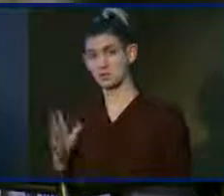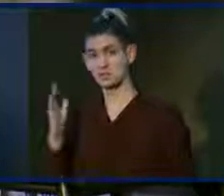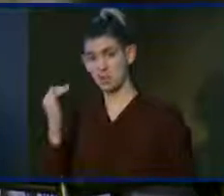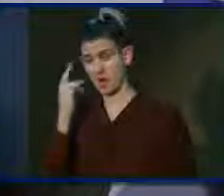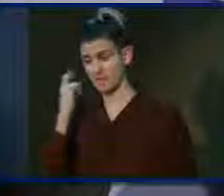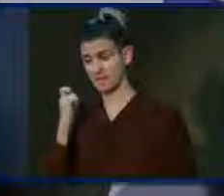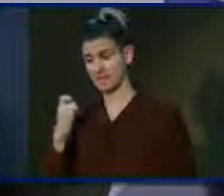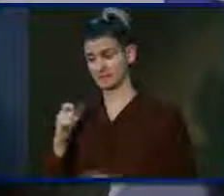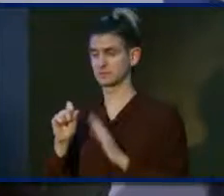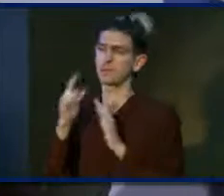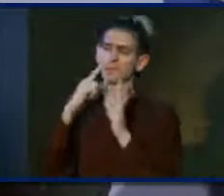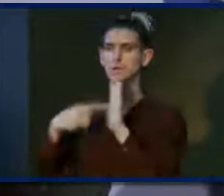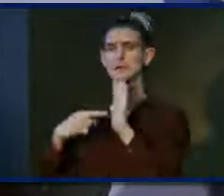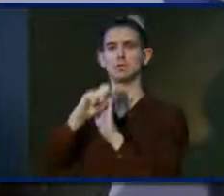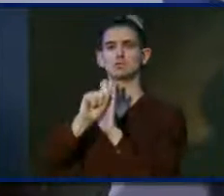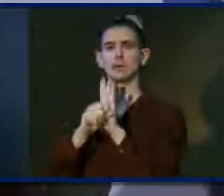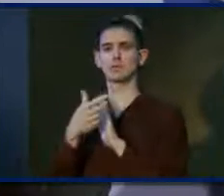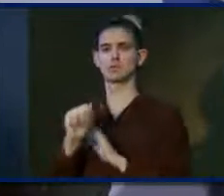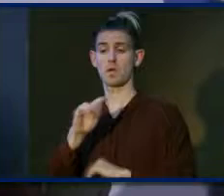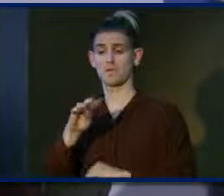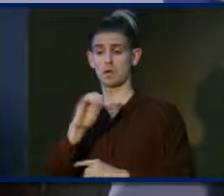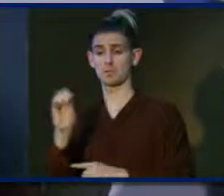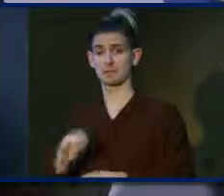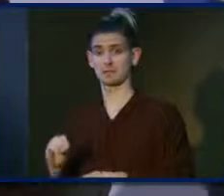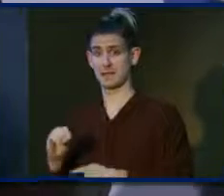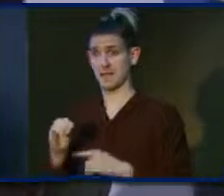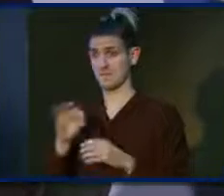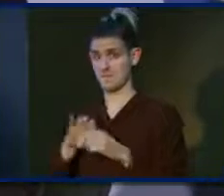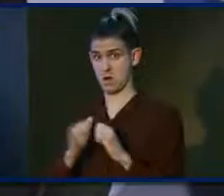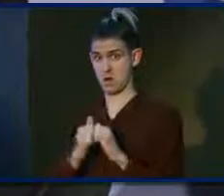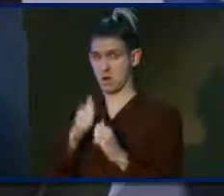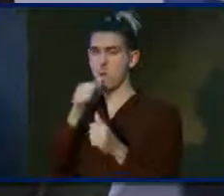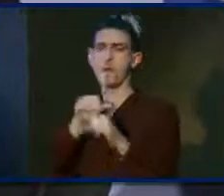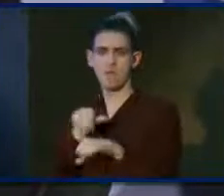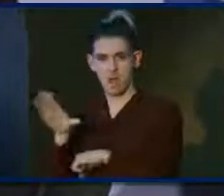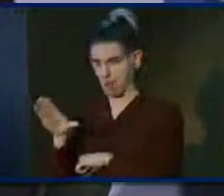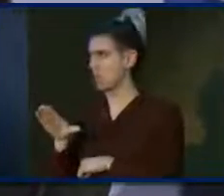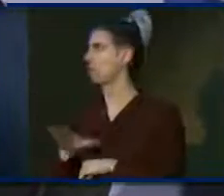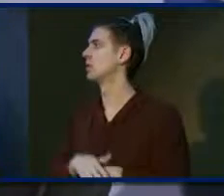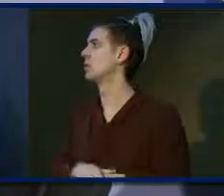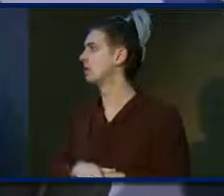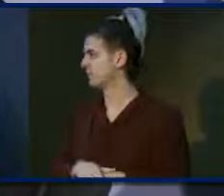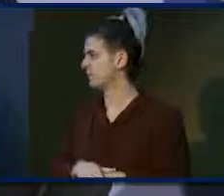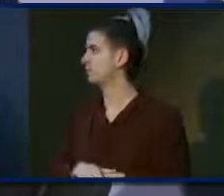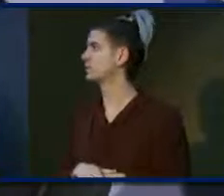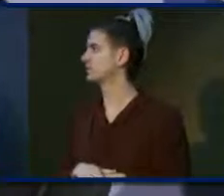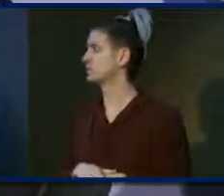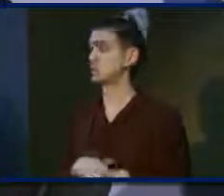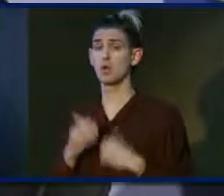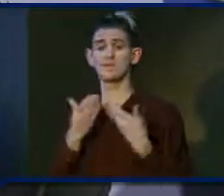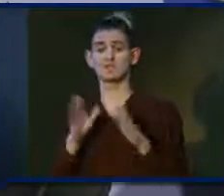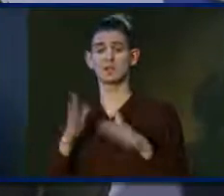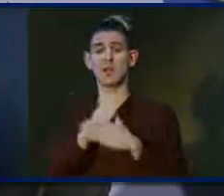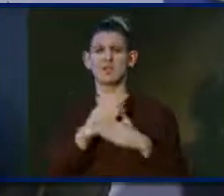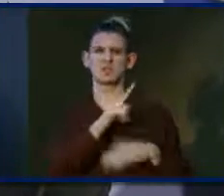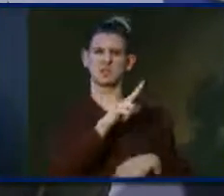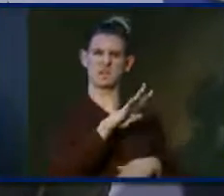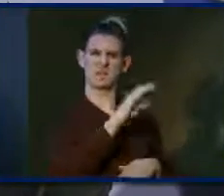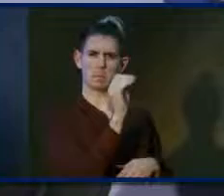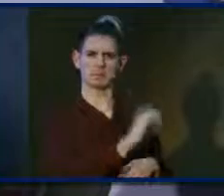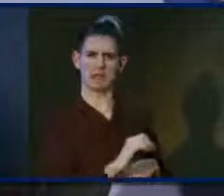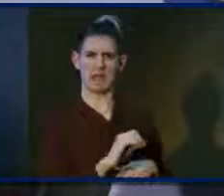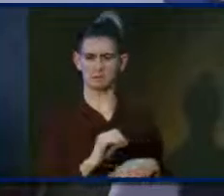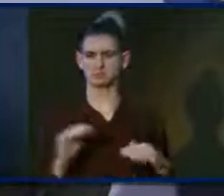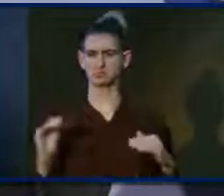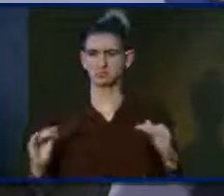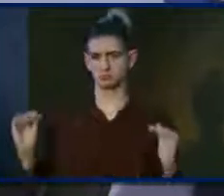as an example, 40% of them voted by mail, which outstrips the general average, which was around 34%. So we care